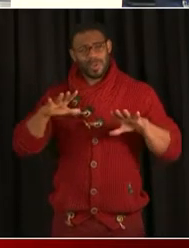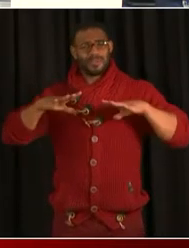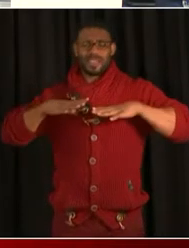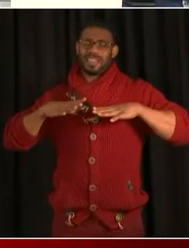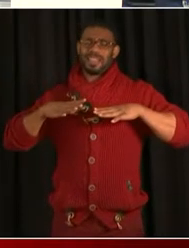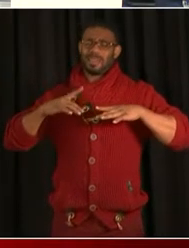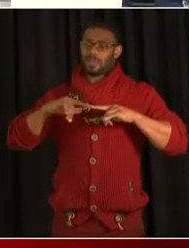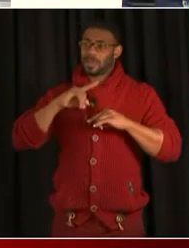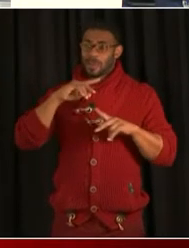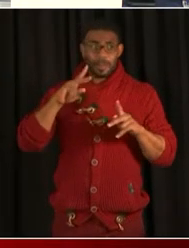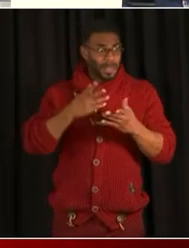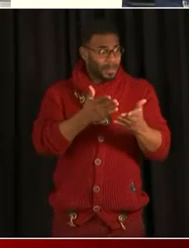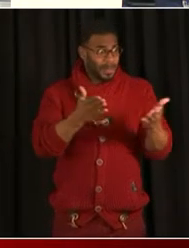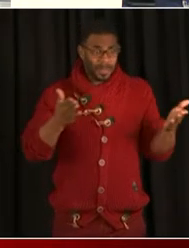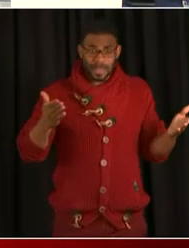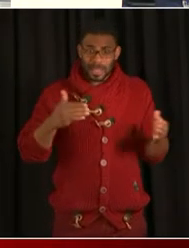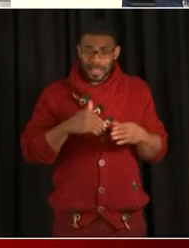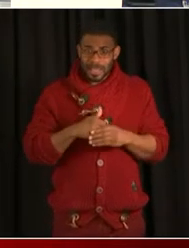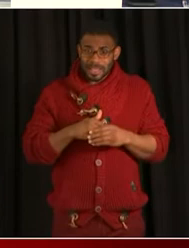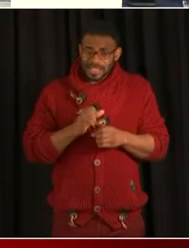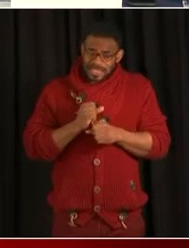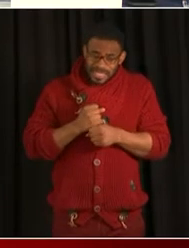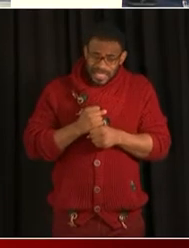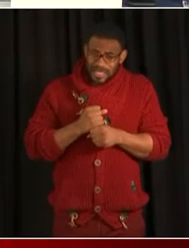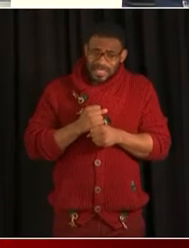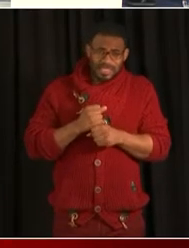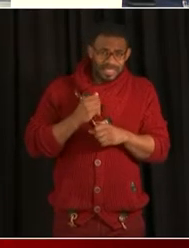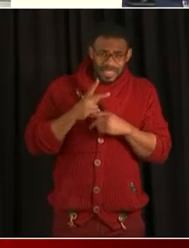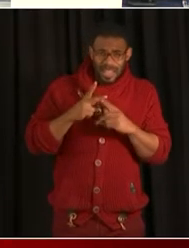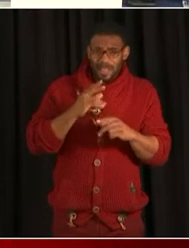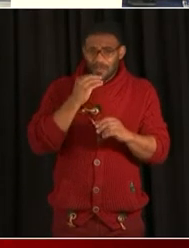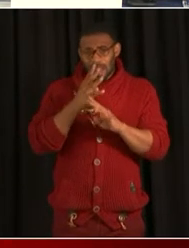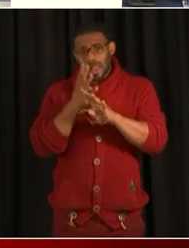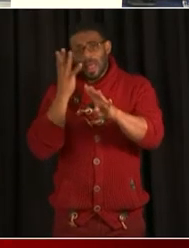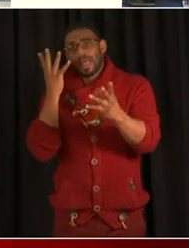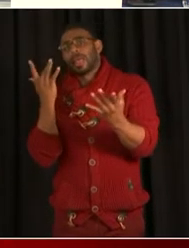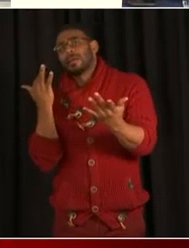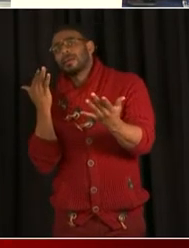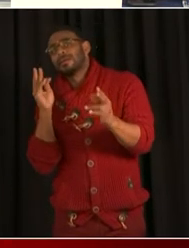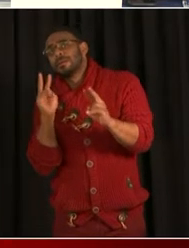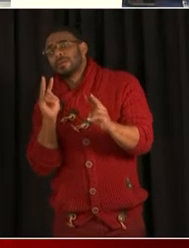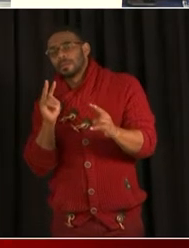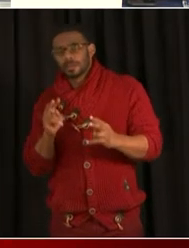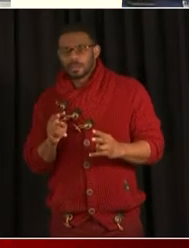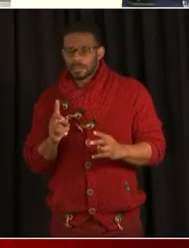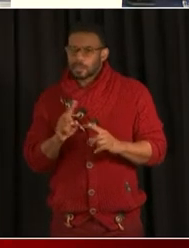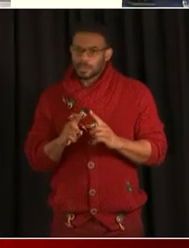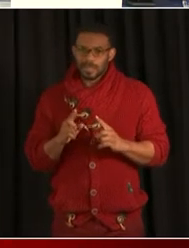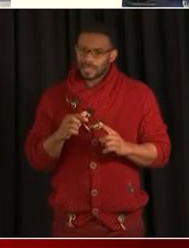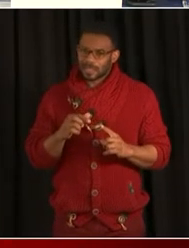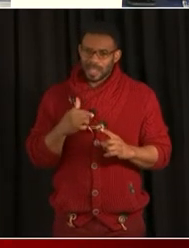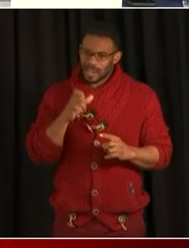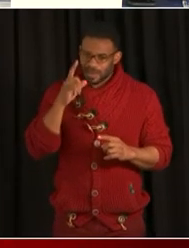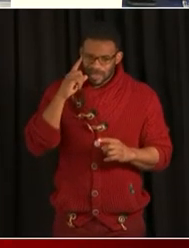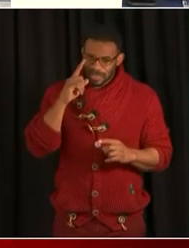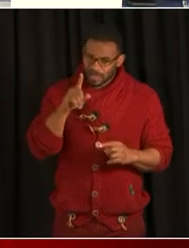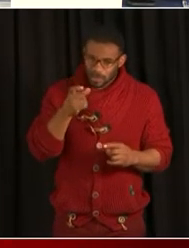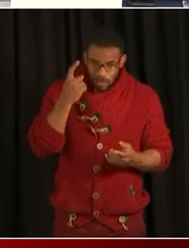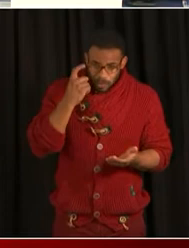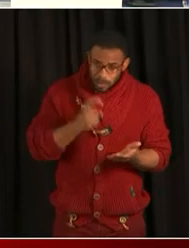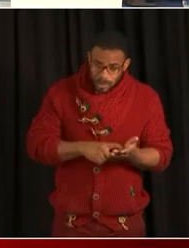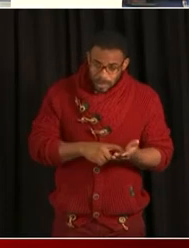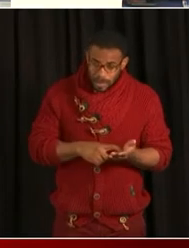on vacation when there are people in the types of food lines that they're in. But I don't think that